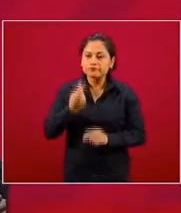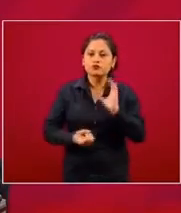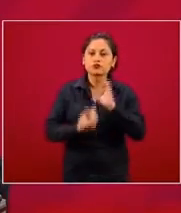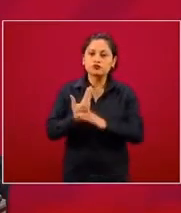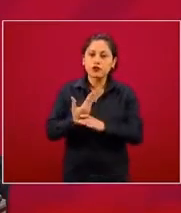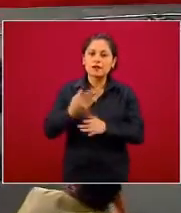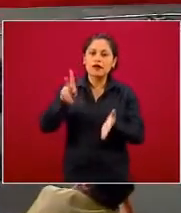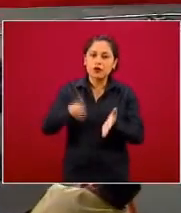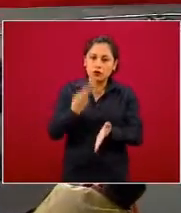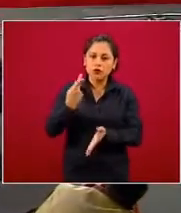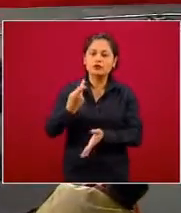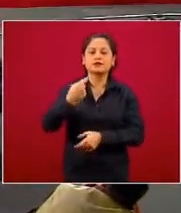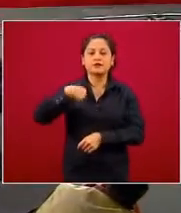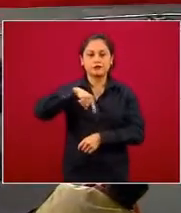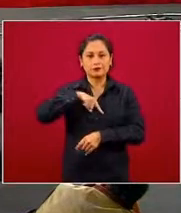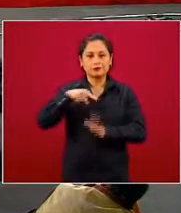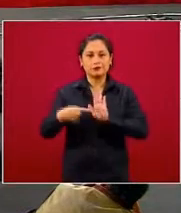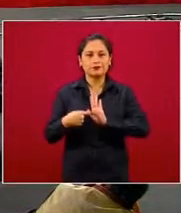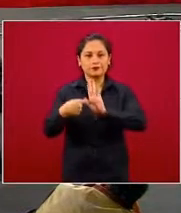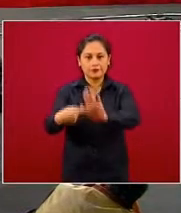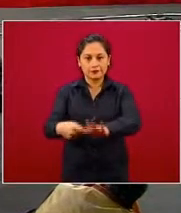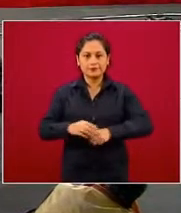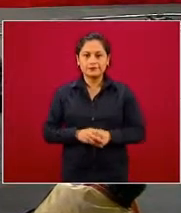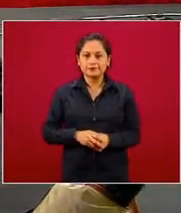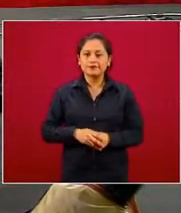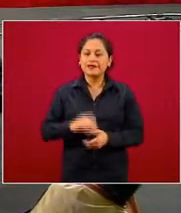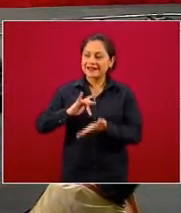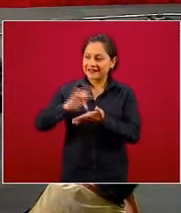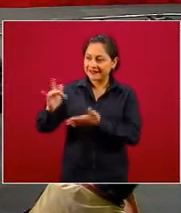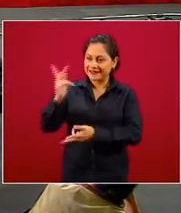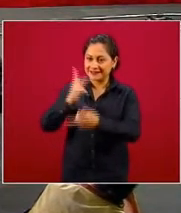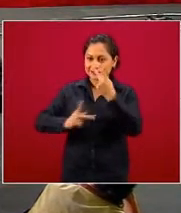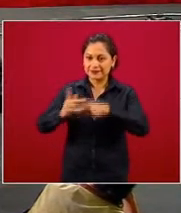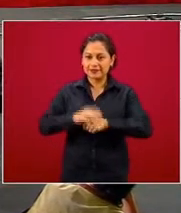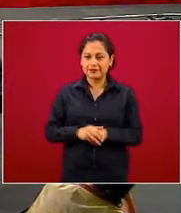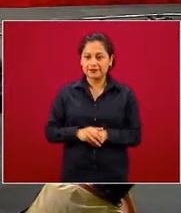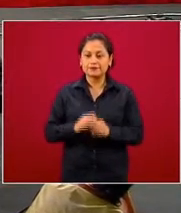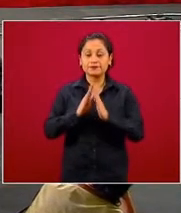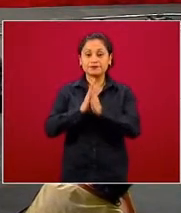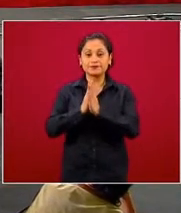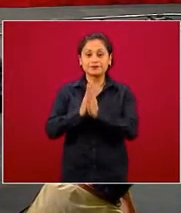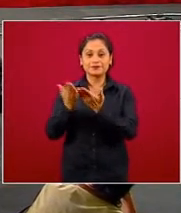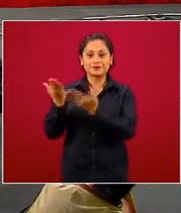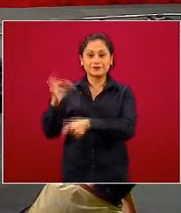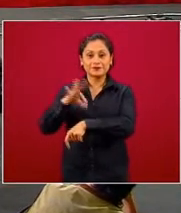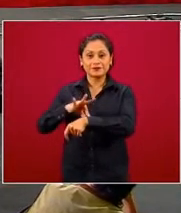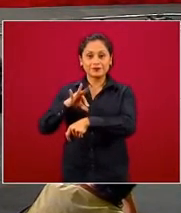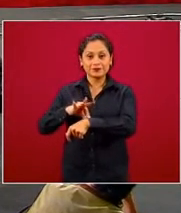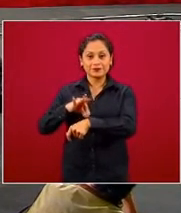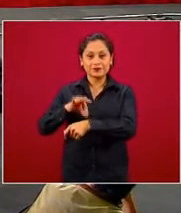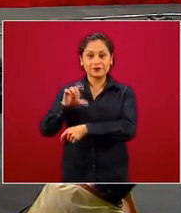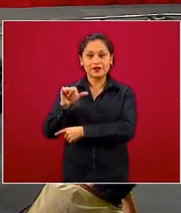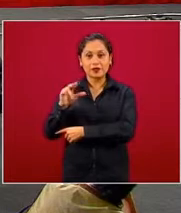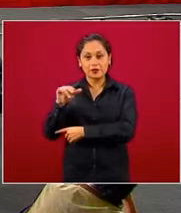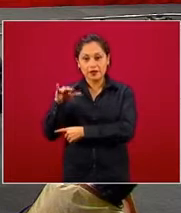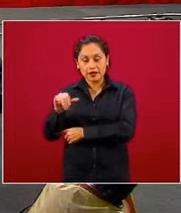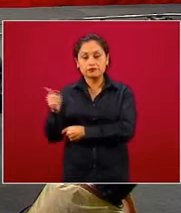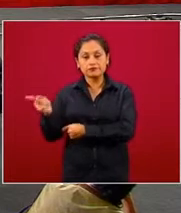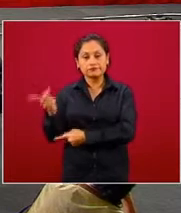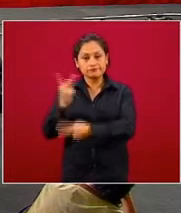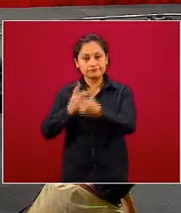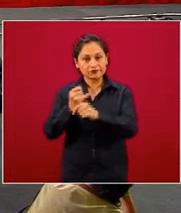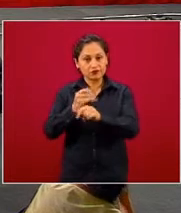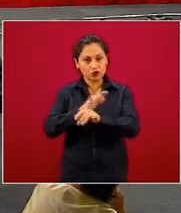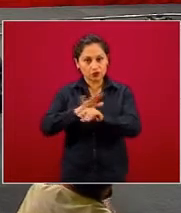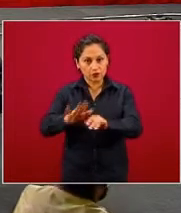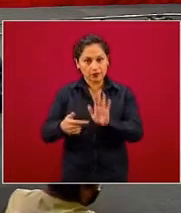tell you that we always welcome new questions. Governor, thank you. Dr. Alomia, could you please present the technical